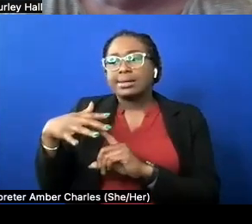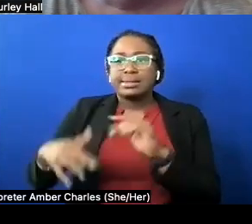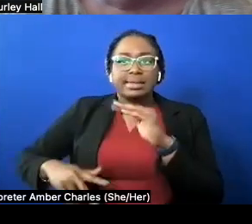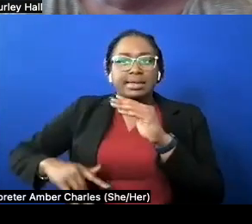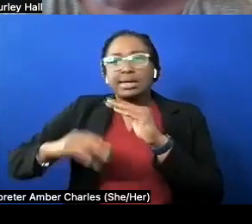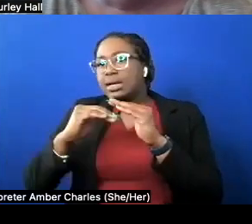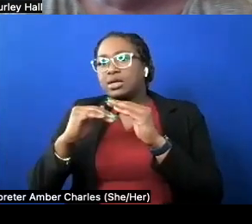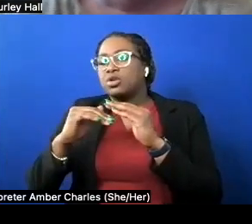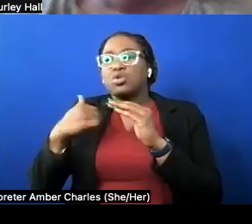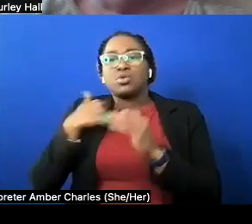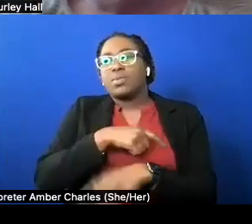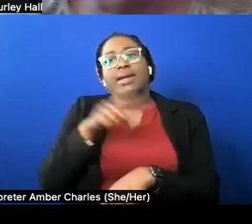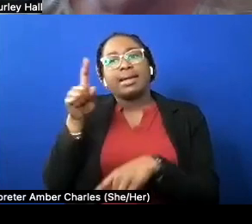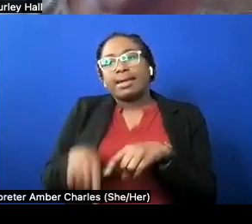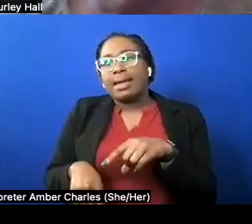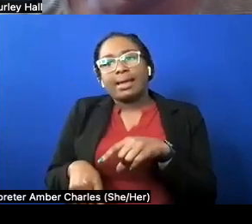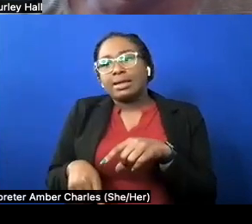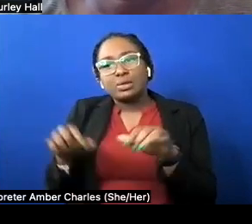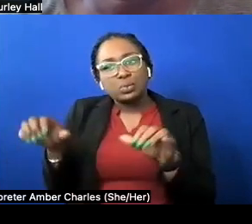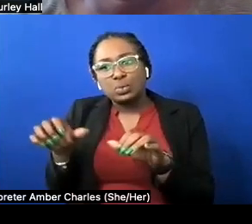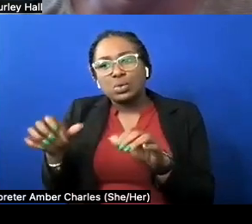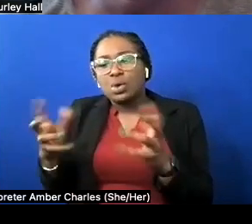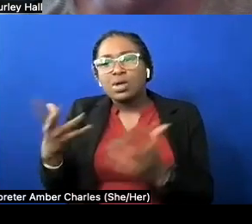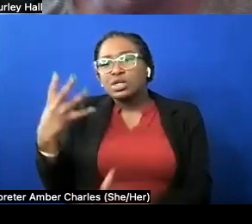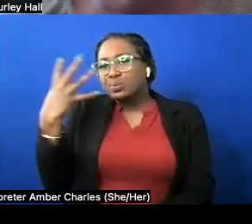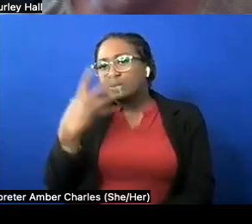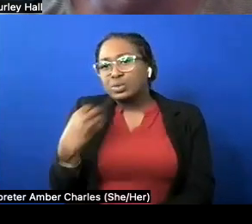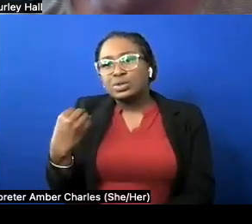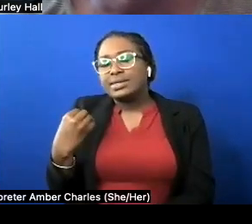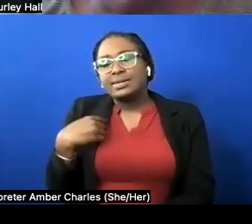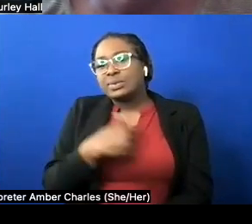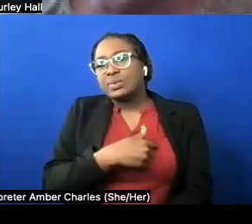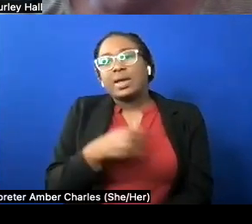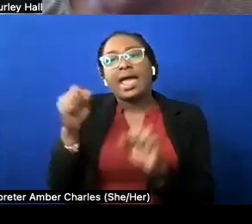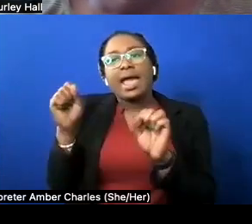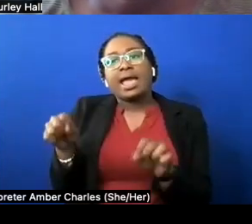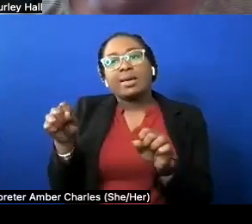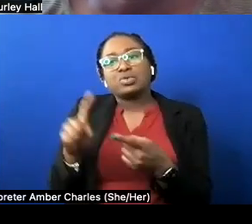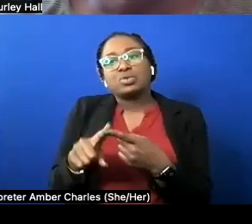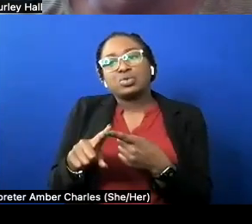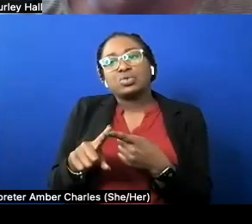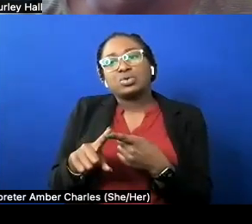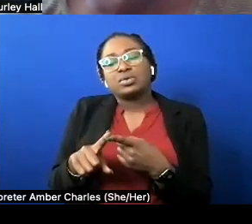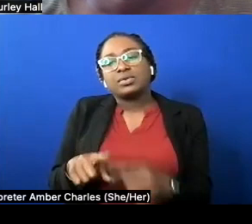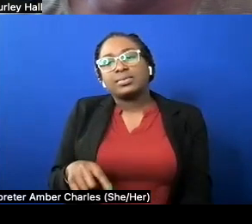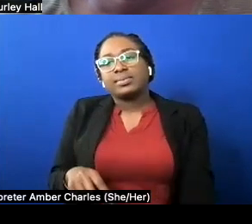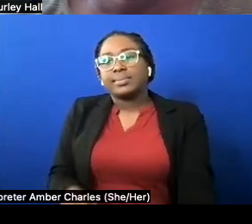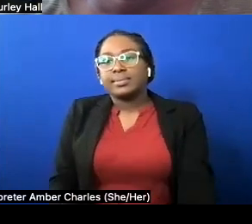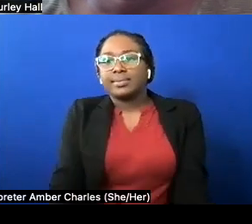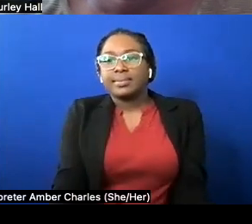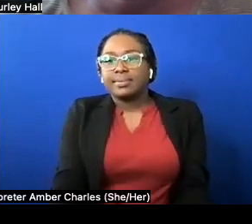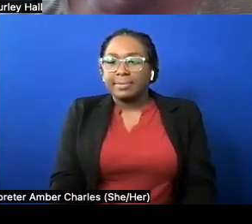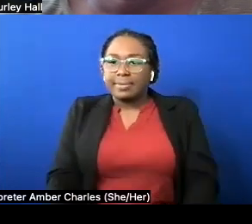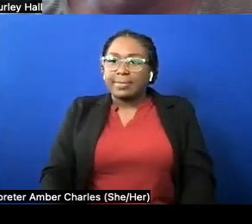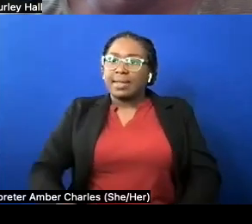them, what beauty is it when we're able to also lean into how it has shown